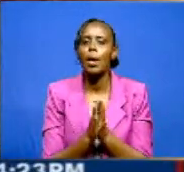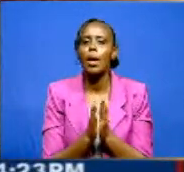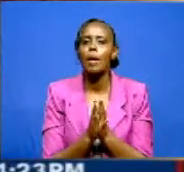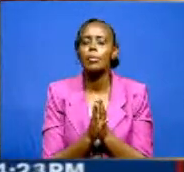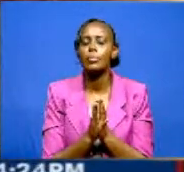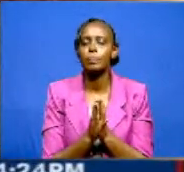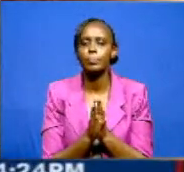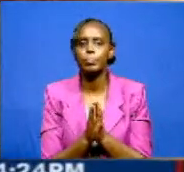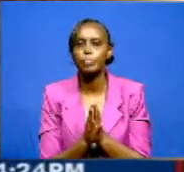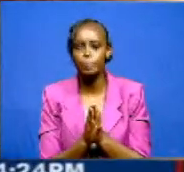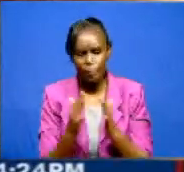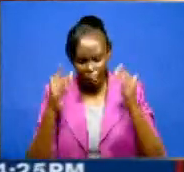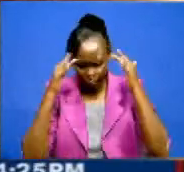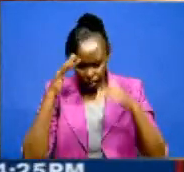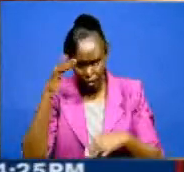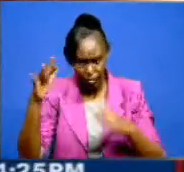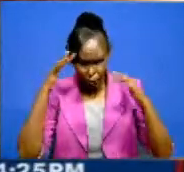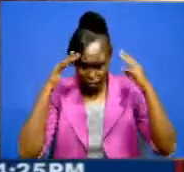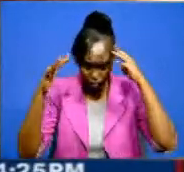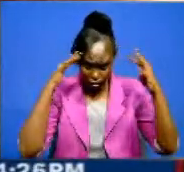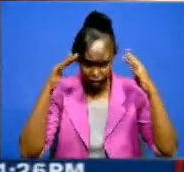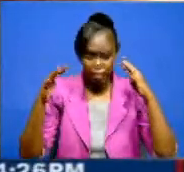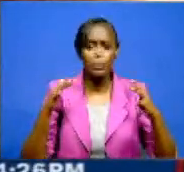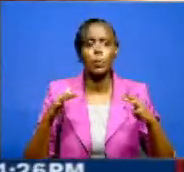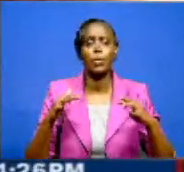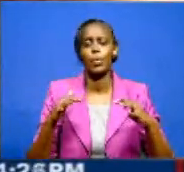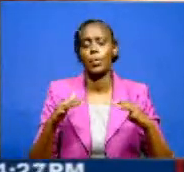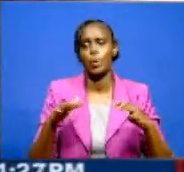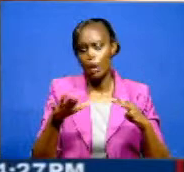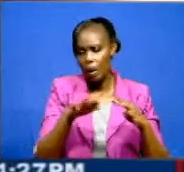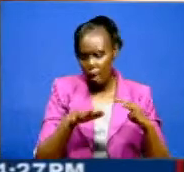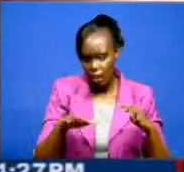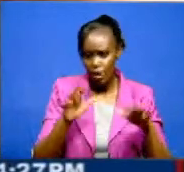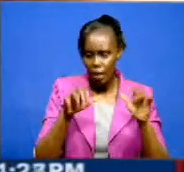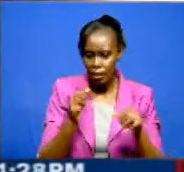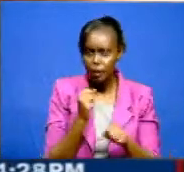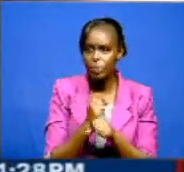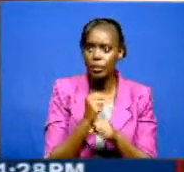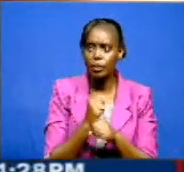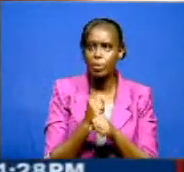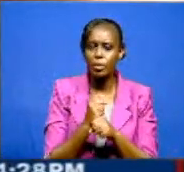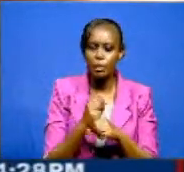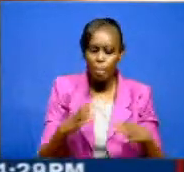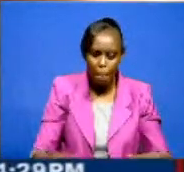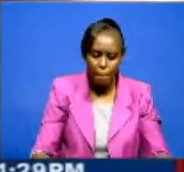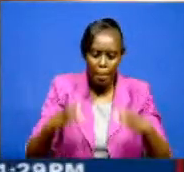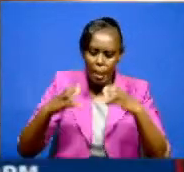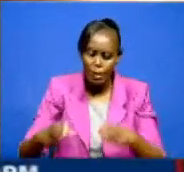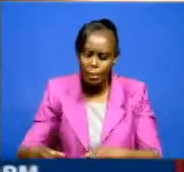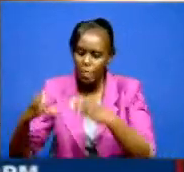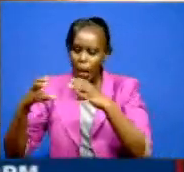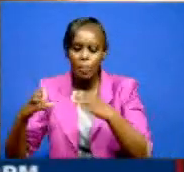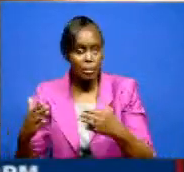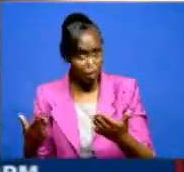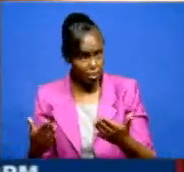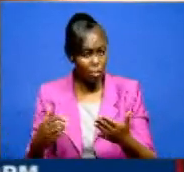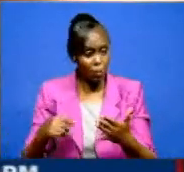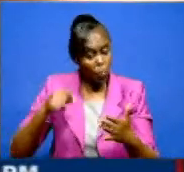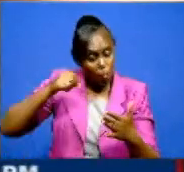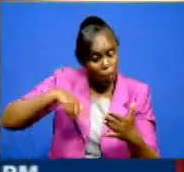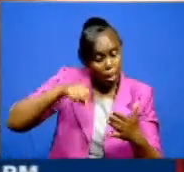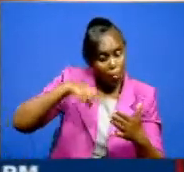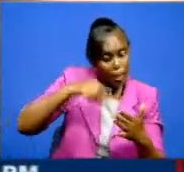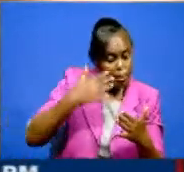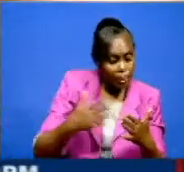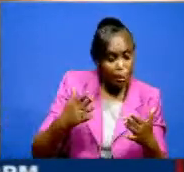there's a lot of innovation. Even in some of the areas without space, there's agriculture being done in guinea bags, you know, that is very